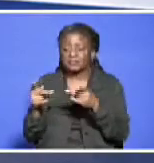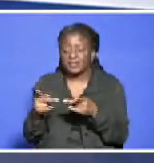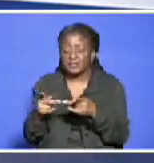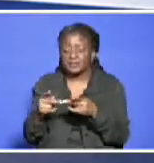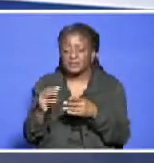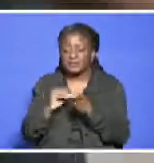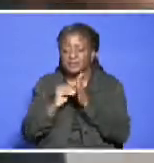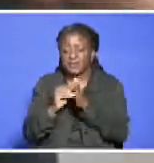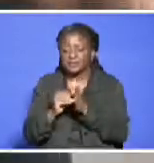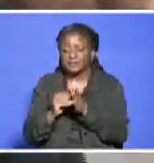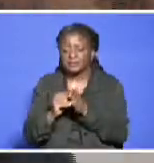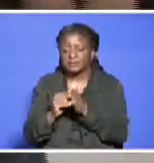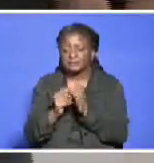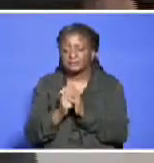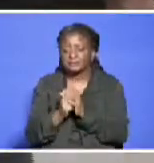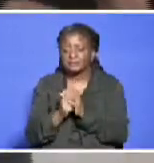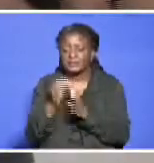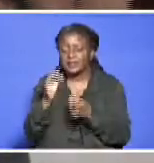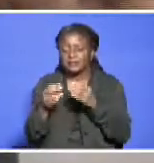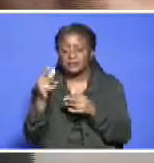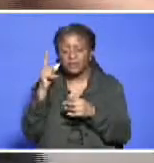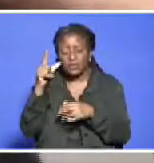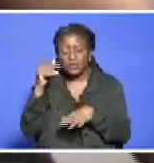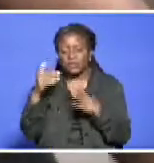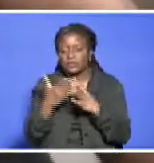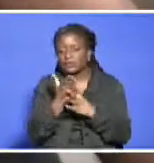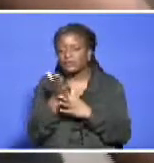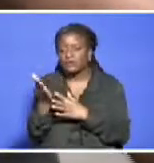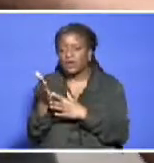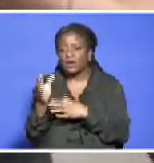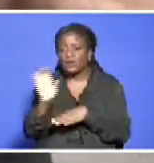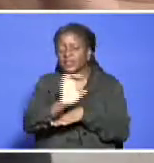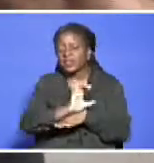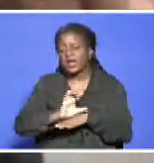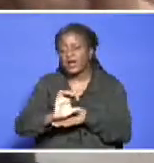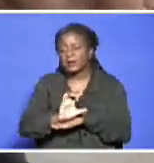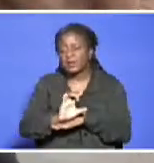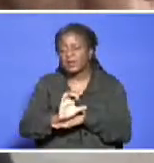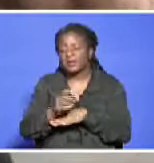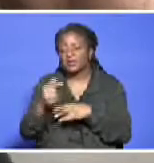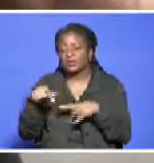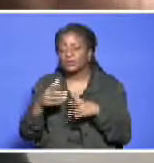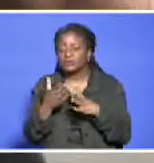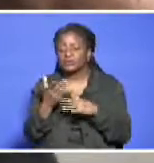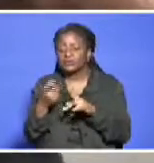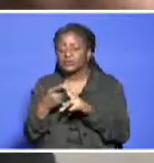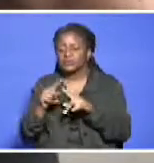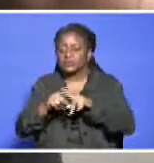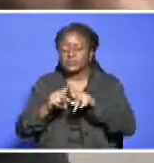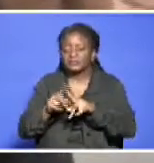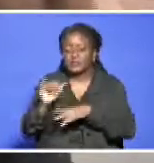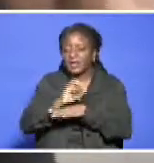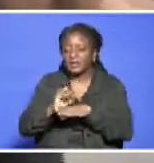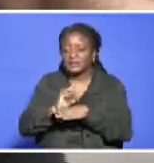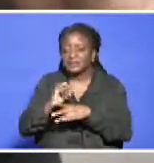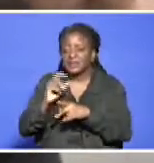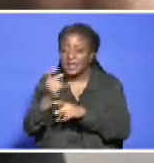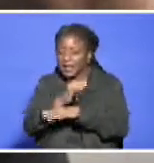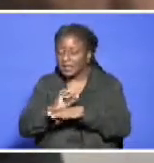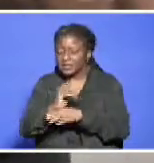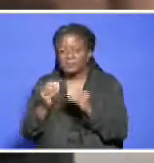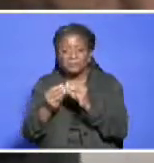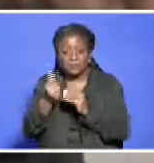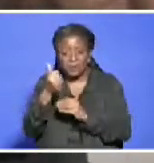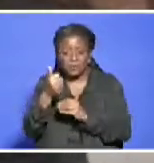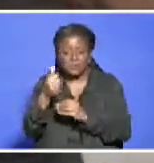region. If you look throughout the Caribbean and you go to the different islands, the islands that have been the most successful are those islands where they have